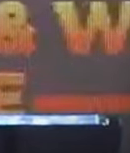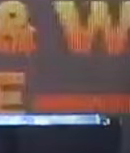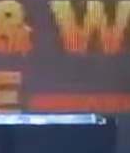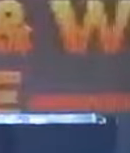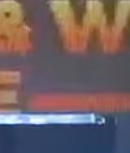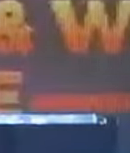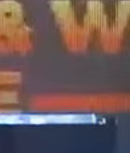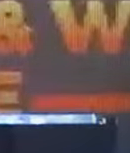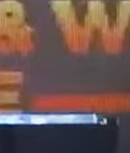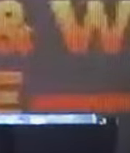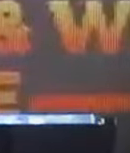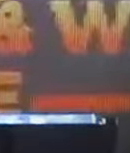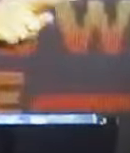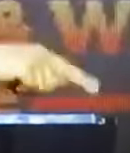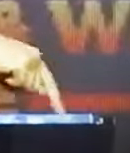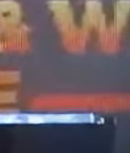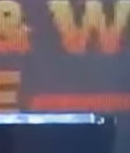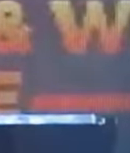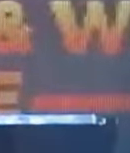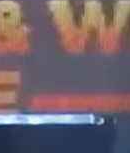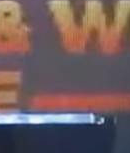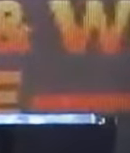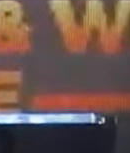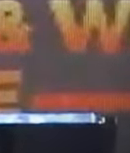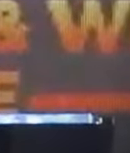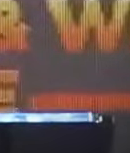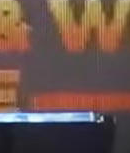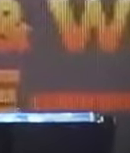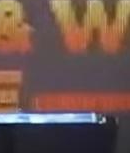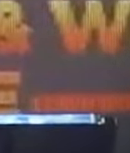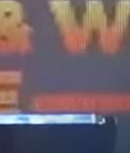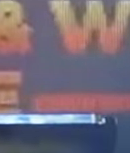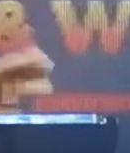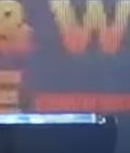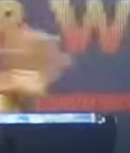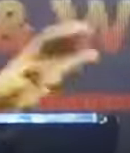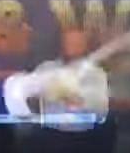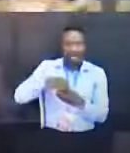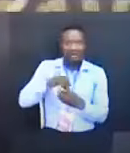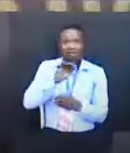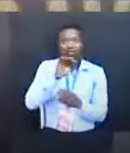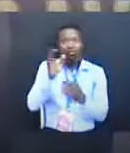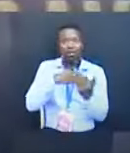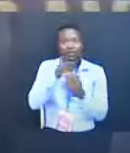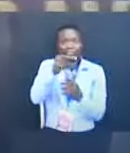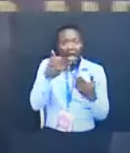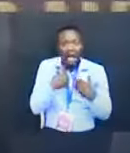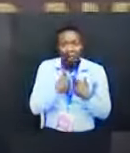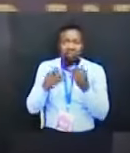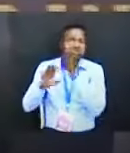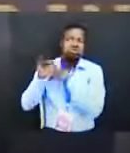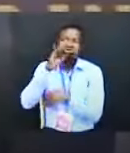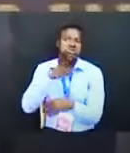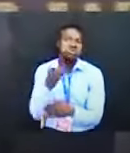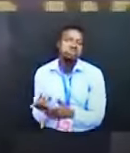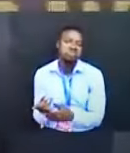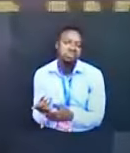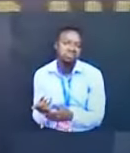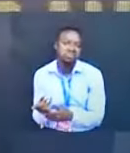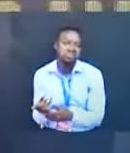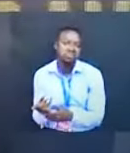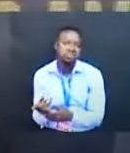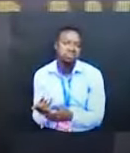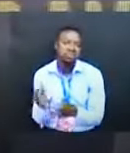when he's not interested in you, things in your pocket and your hands, he doesn't like it at all. That is why the Bible